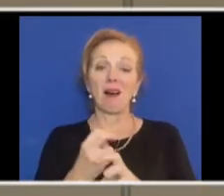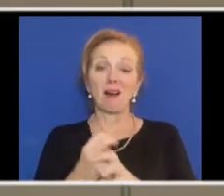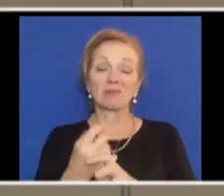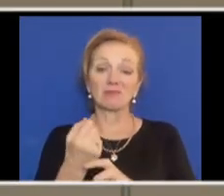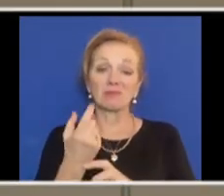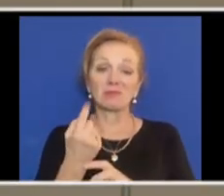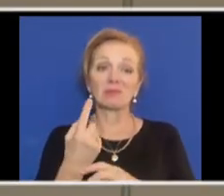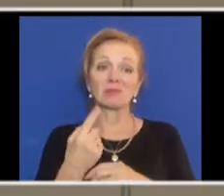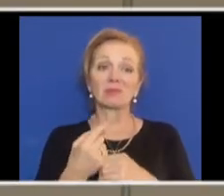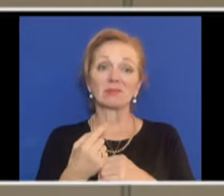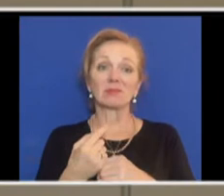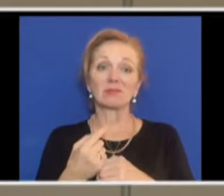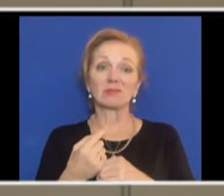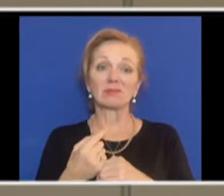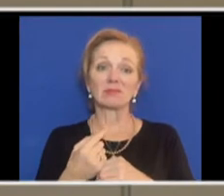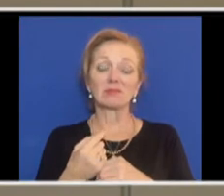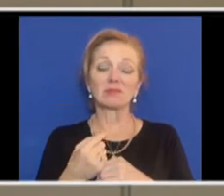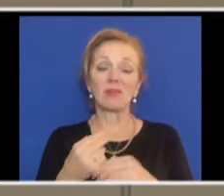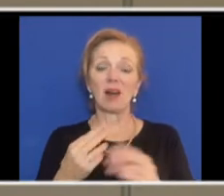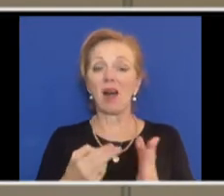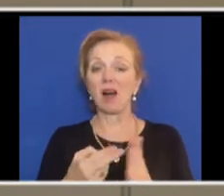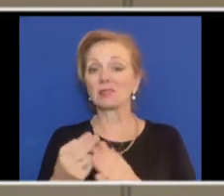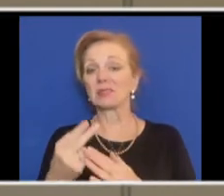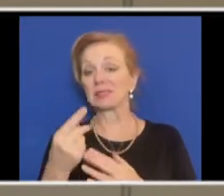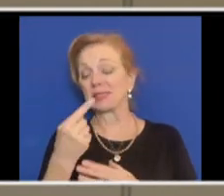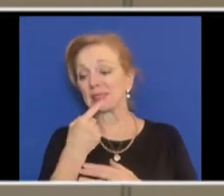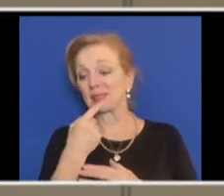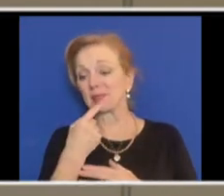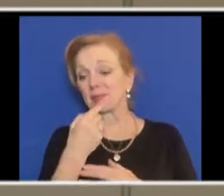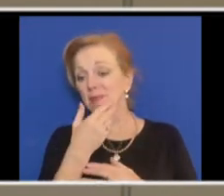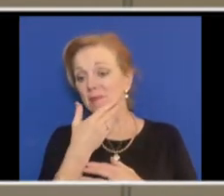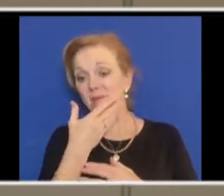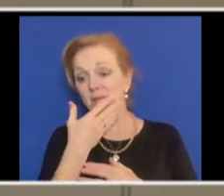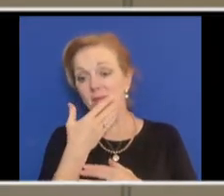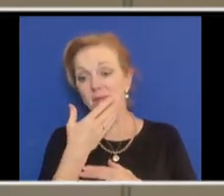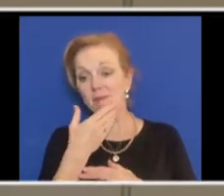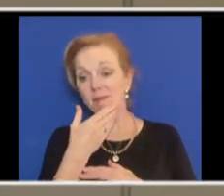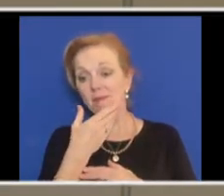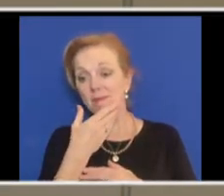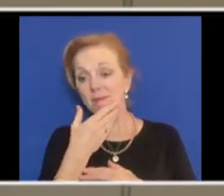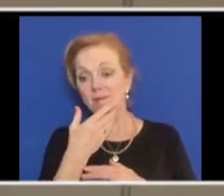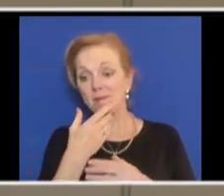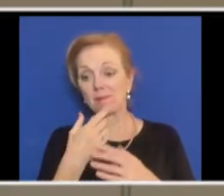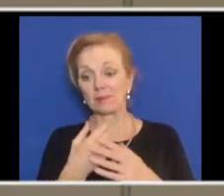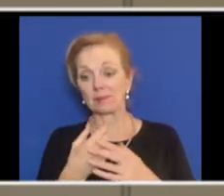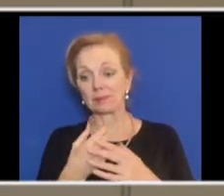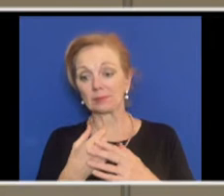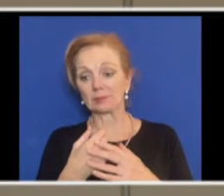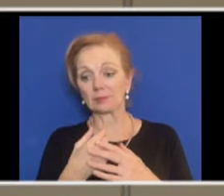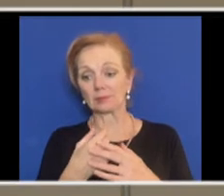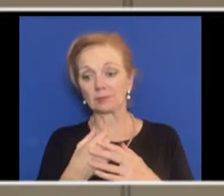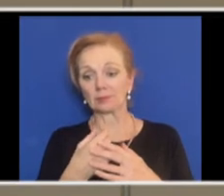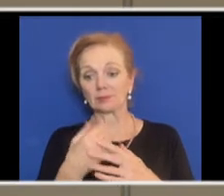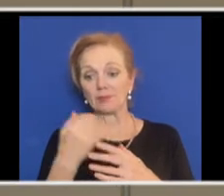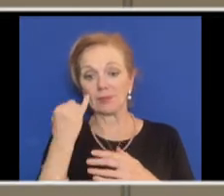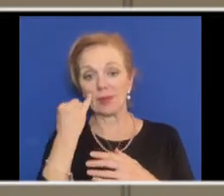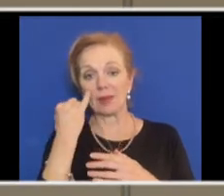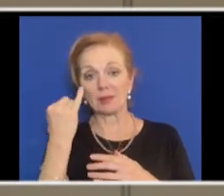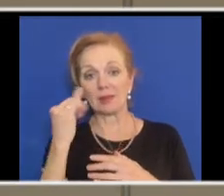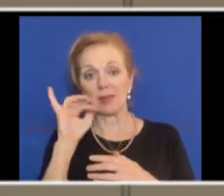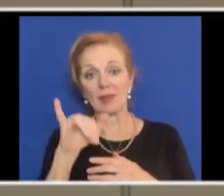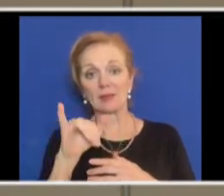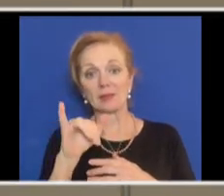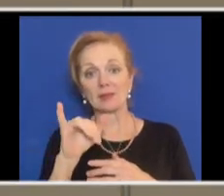of reckon with as honestly as Mr bakari um uh uh said but the idea